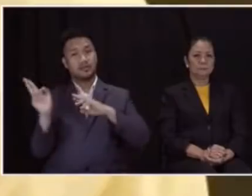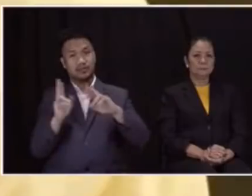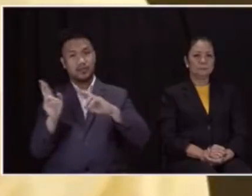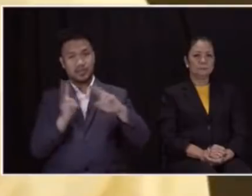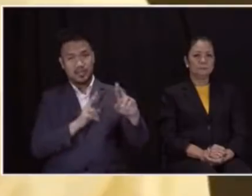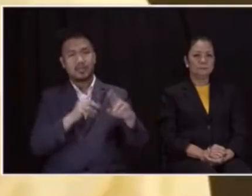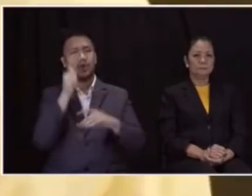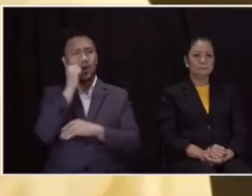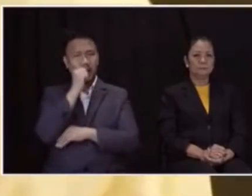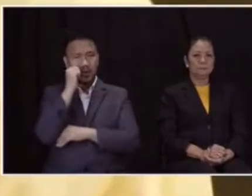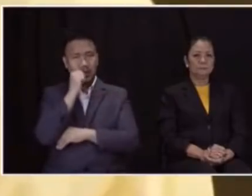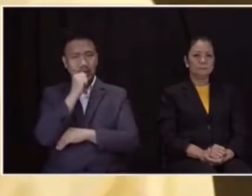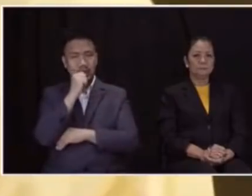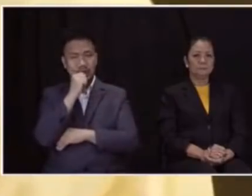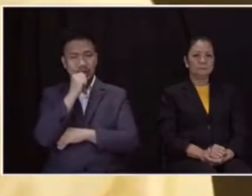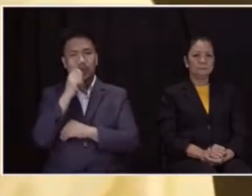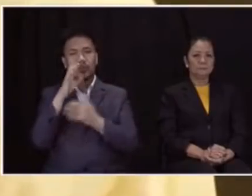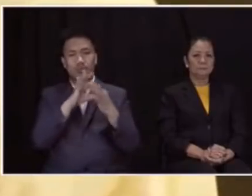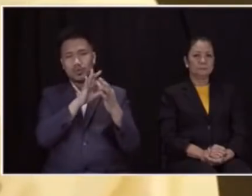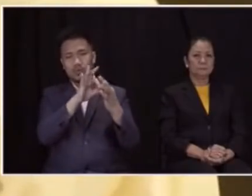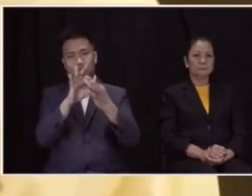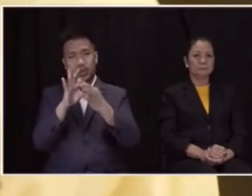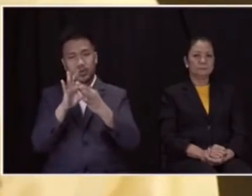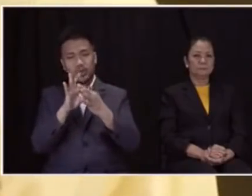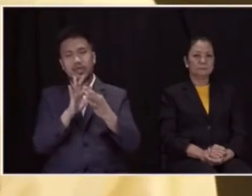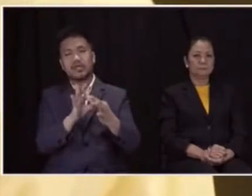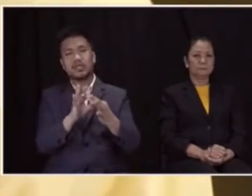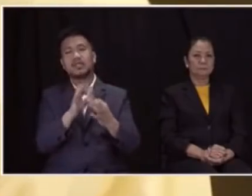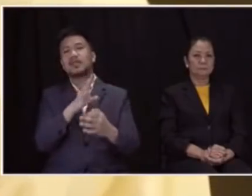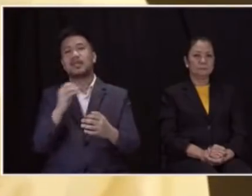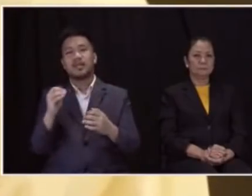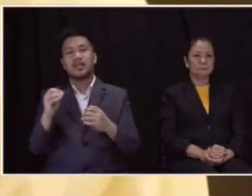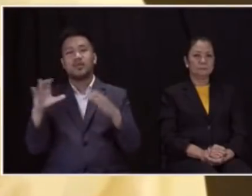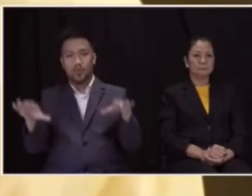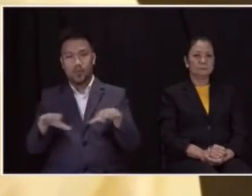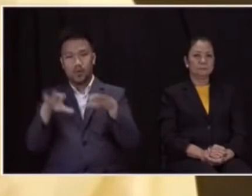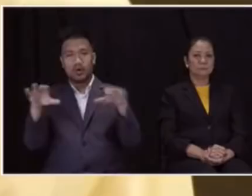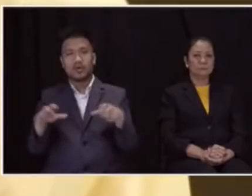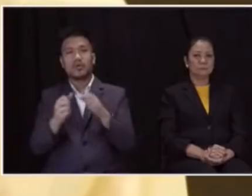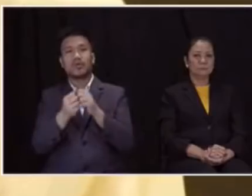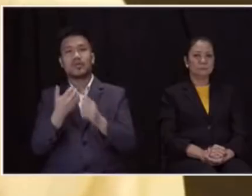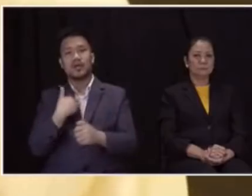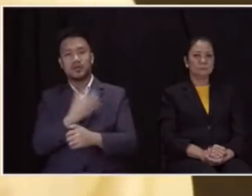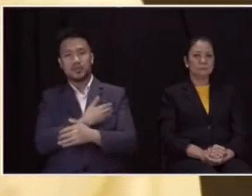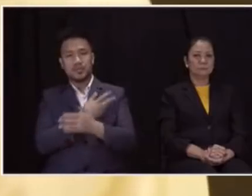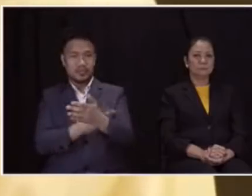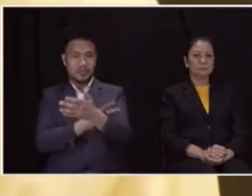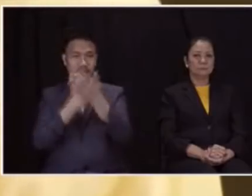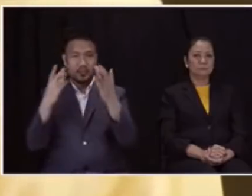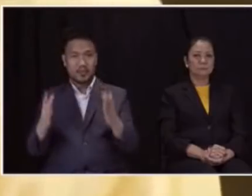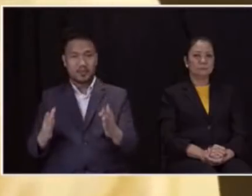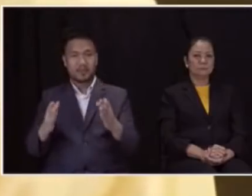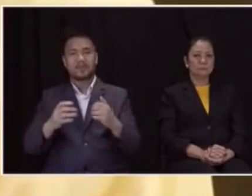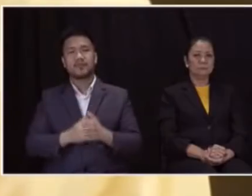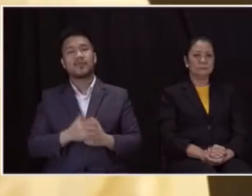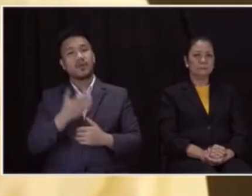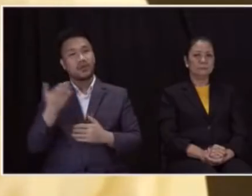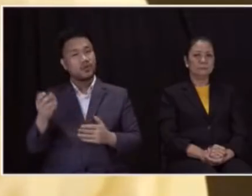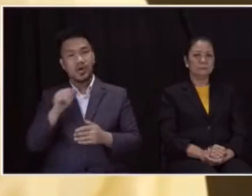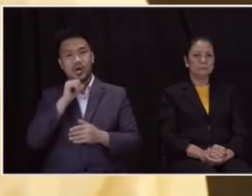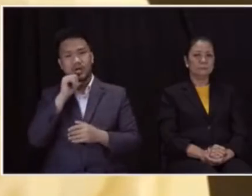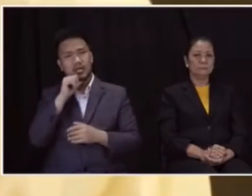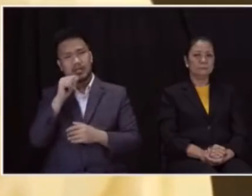as always, to cooperate and collaborate with our shepherds. You are